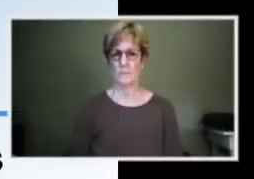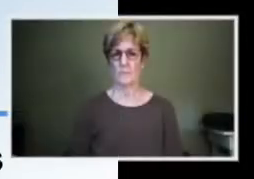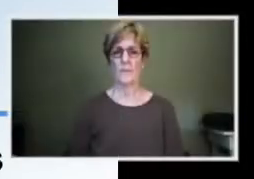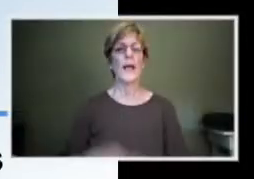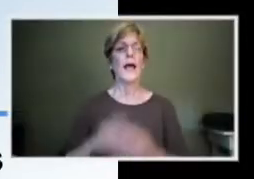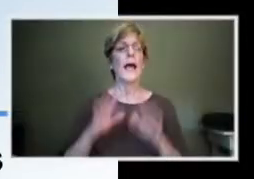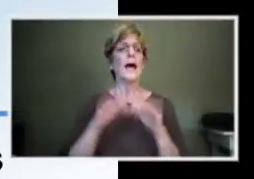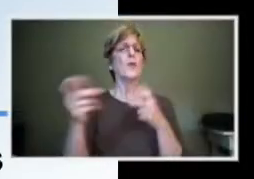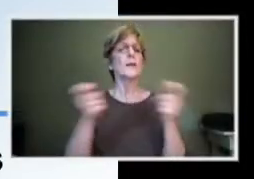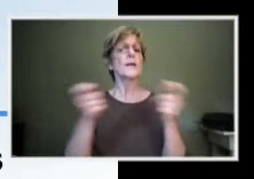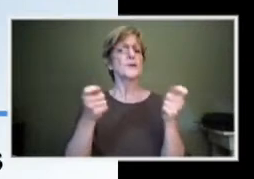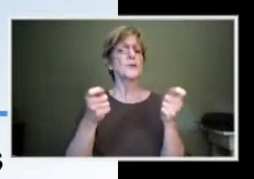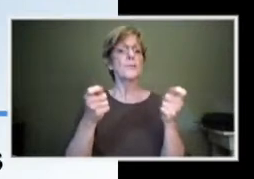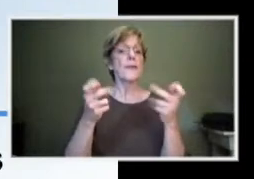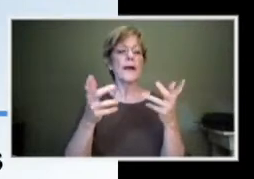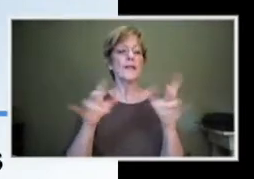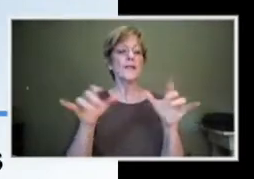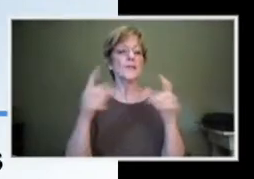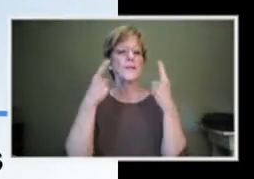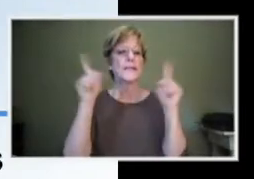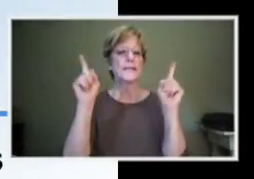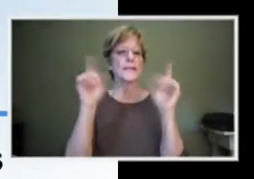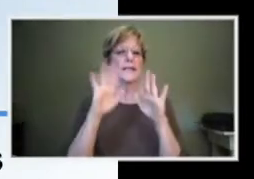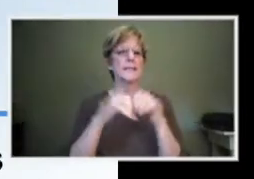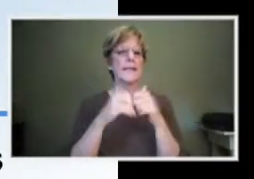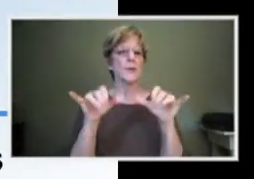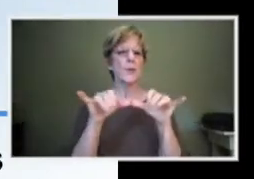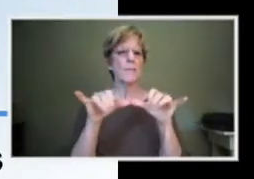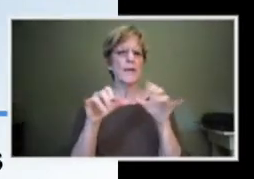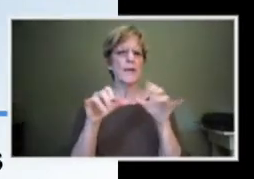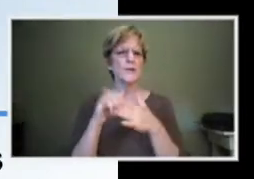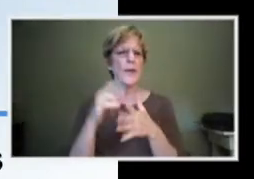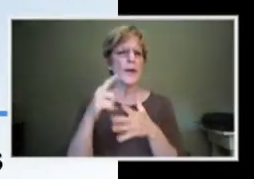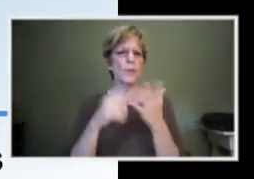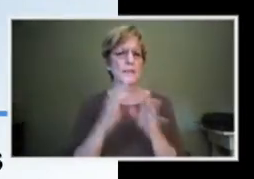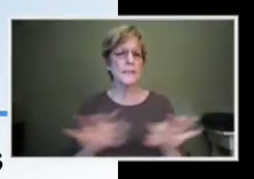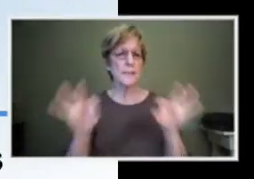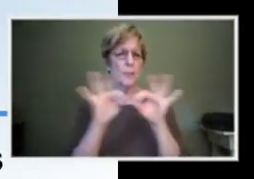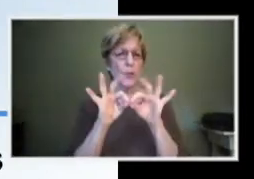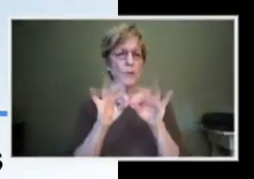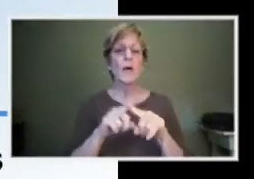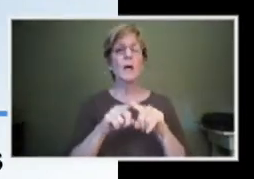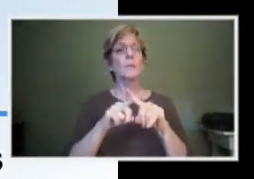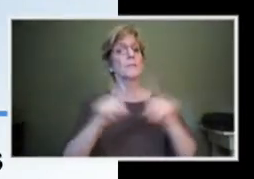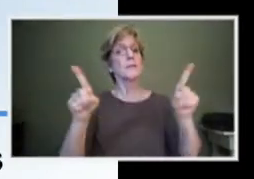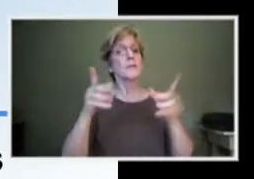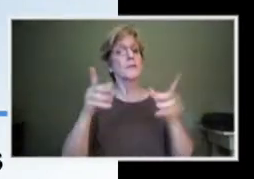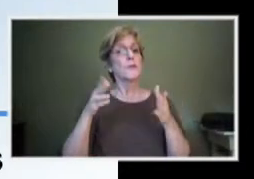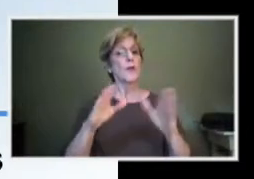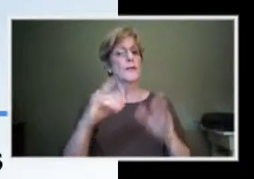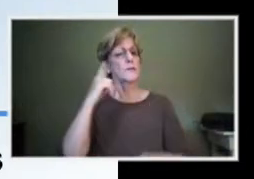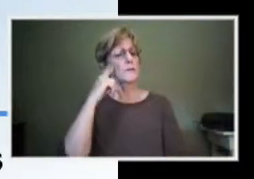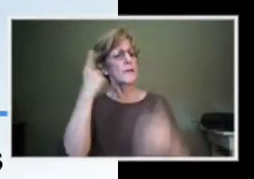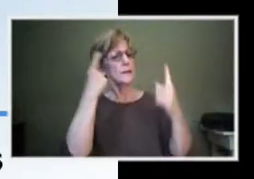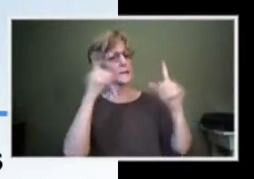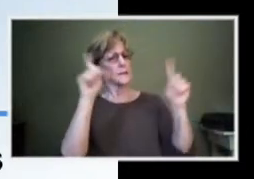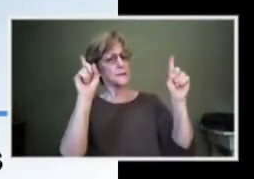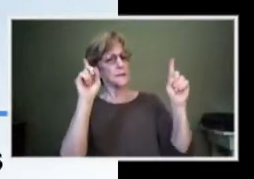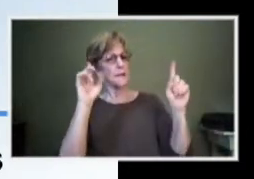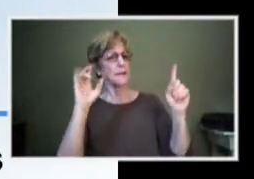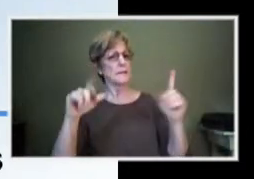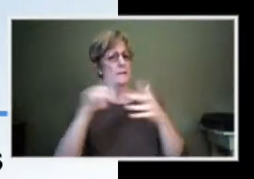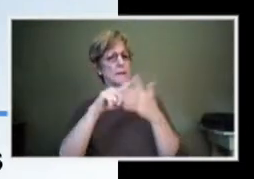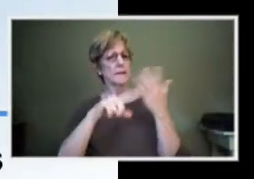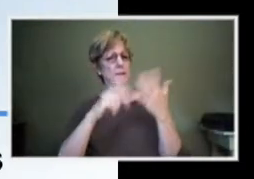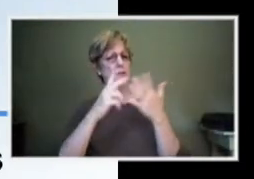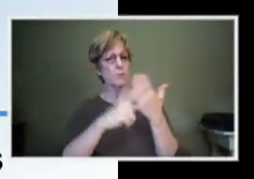management saw what gets measured is what's important, but there are different ways to think about success in these programs. Obviously